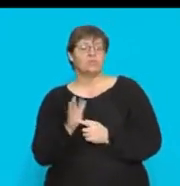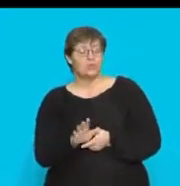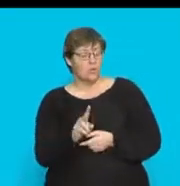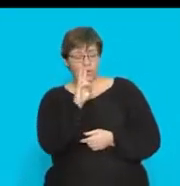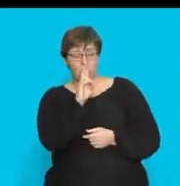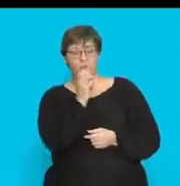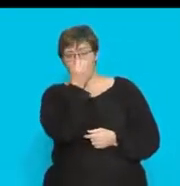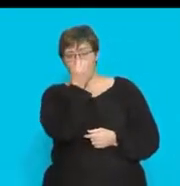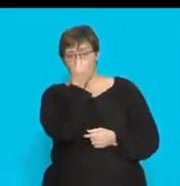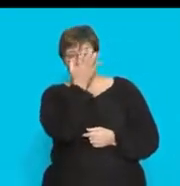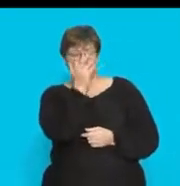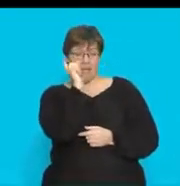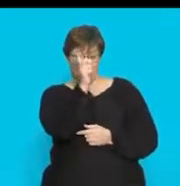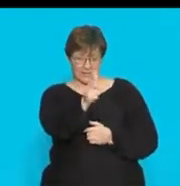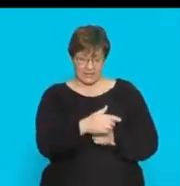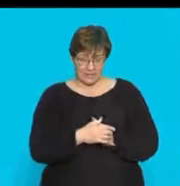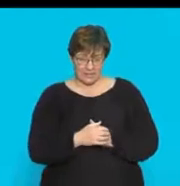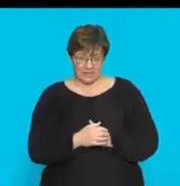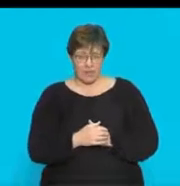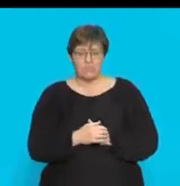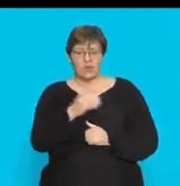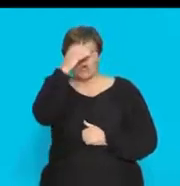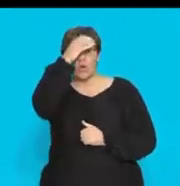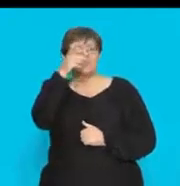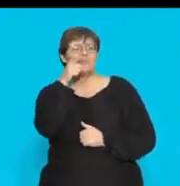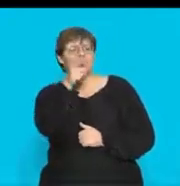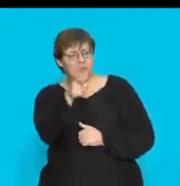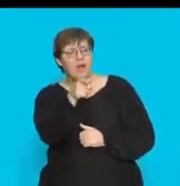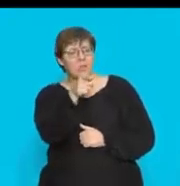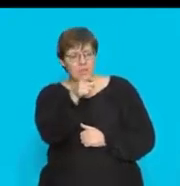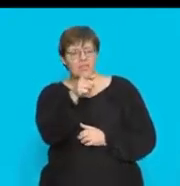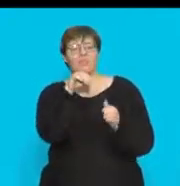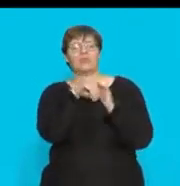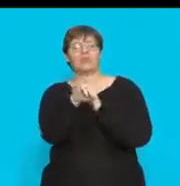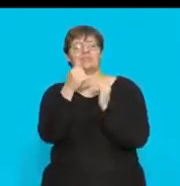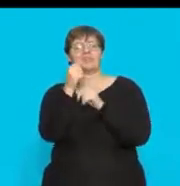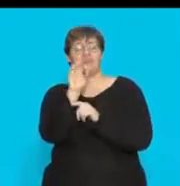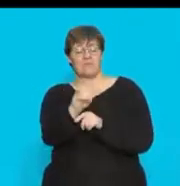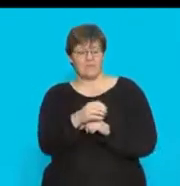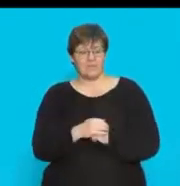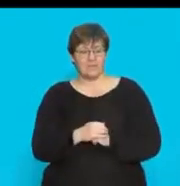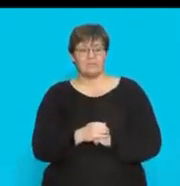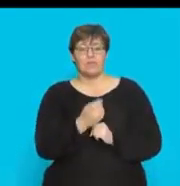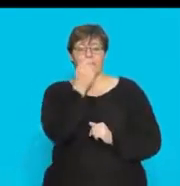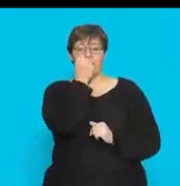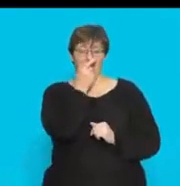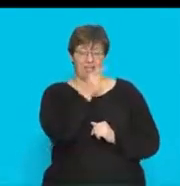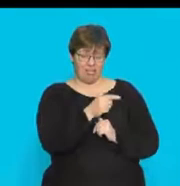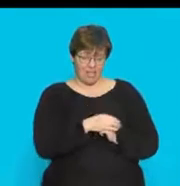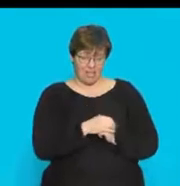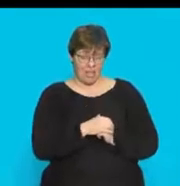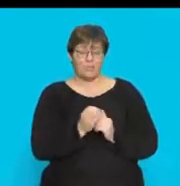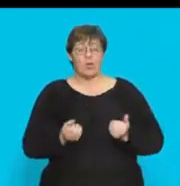the flower later, but the whole concept of sexual reproduction is this. This is the male, and it's going